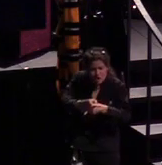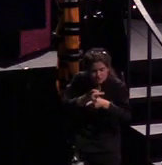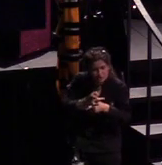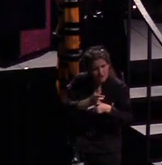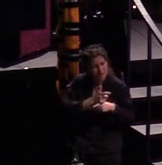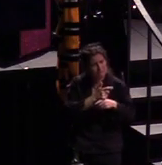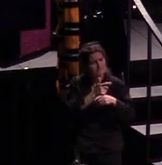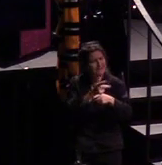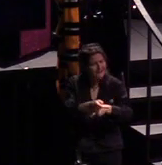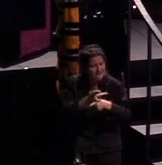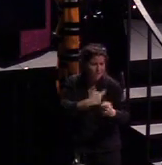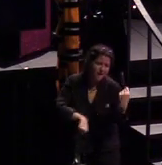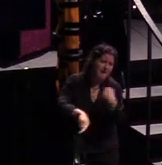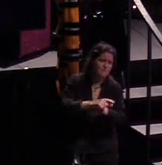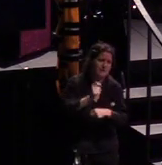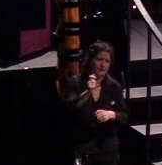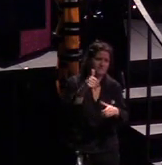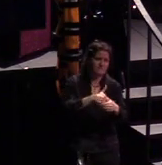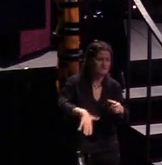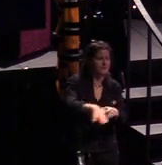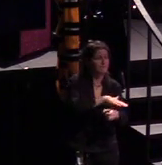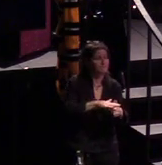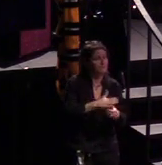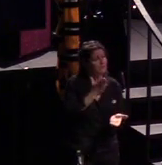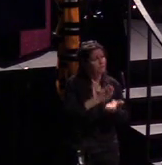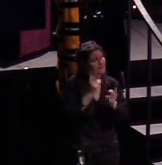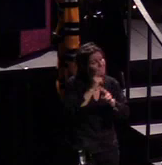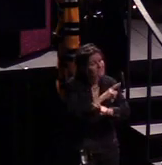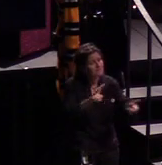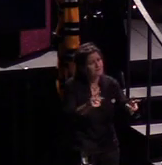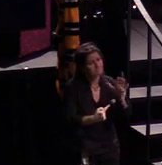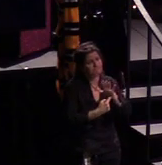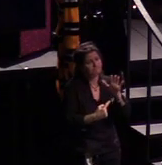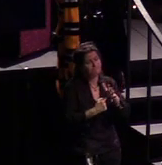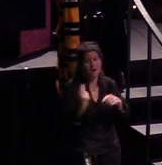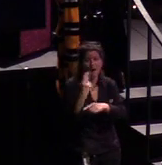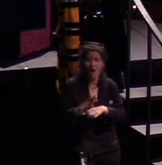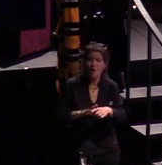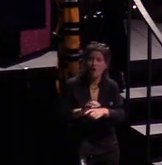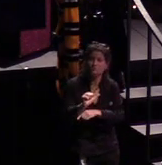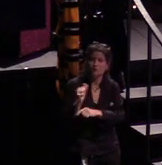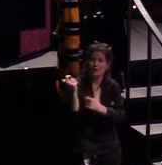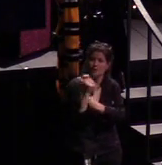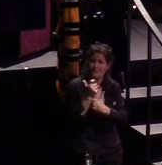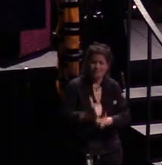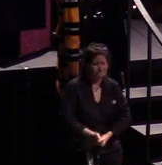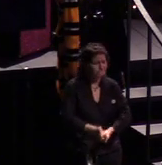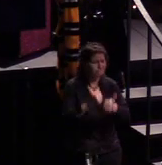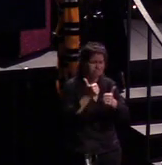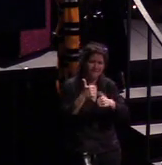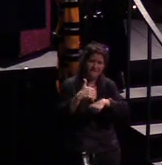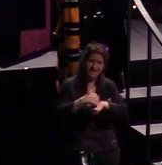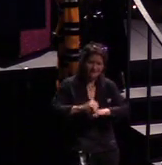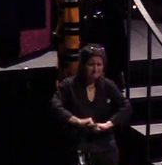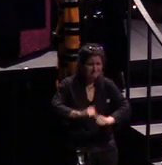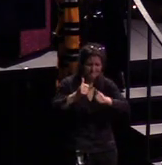sector visibility matters because art culture and humor are great shifting thinking biscuit